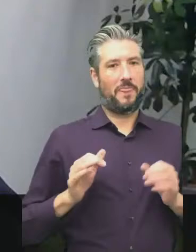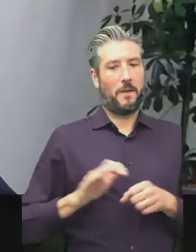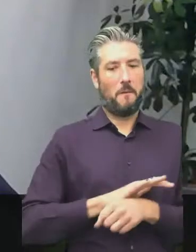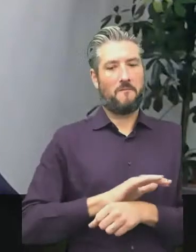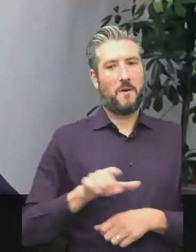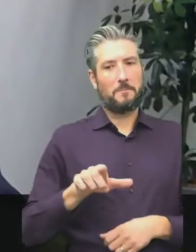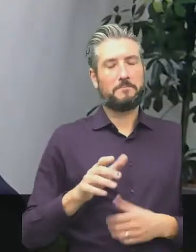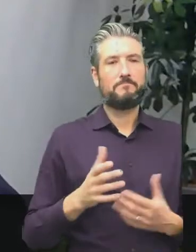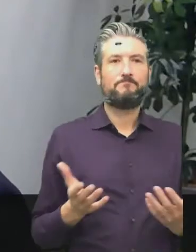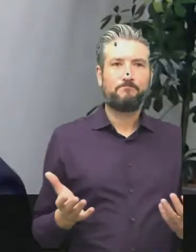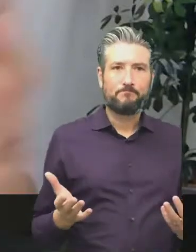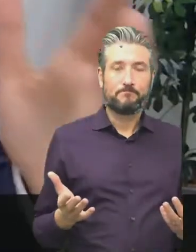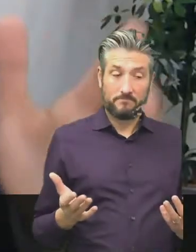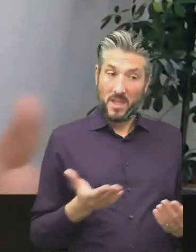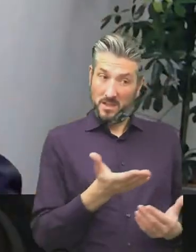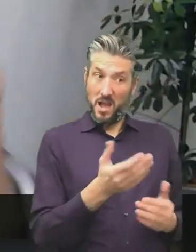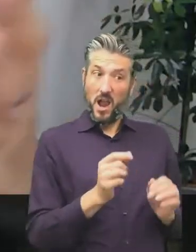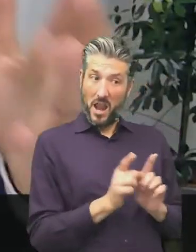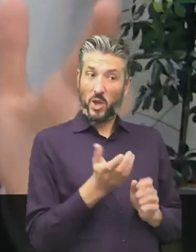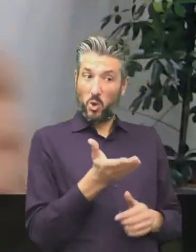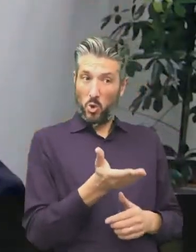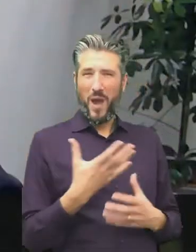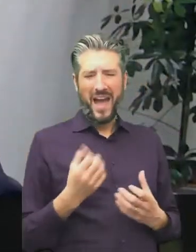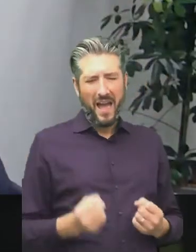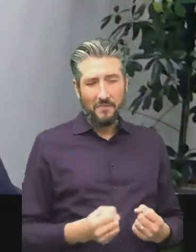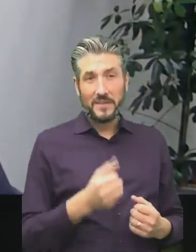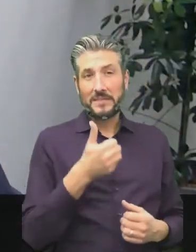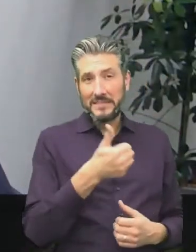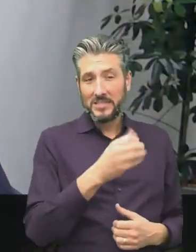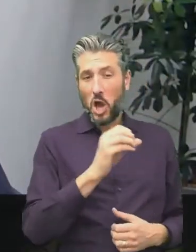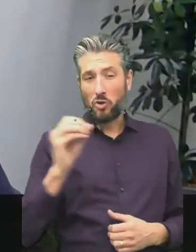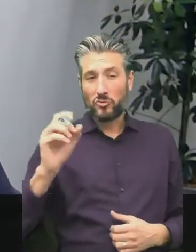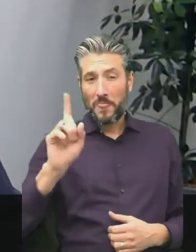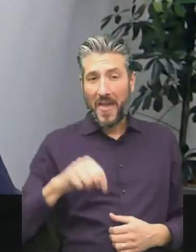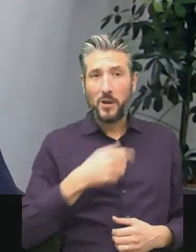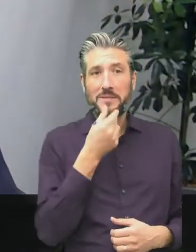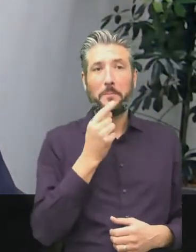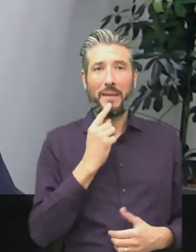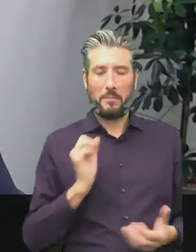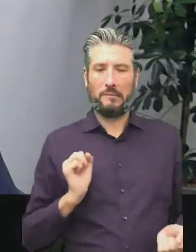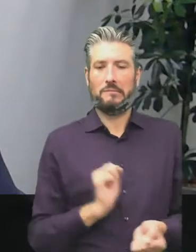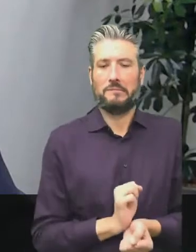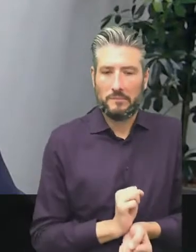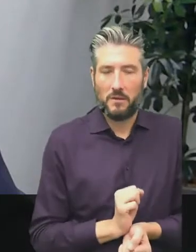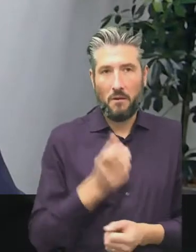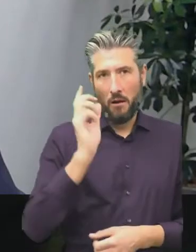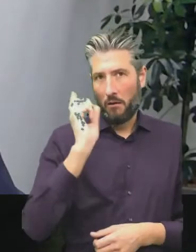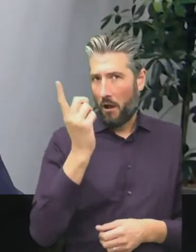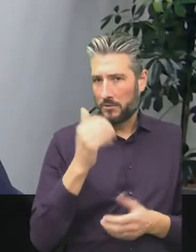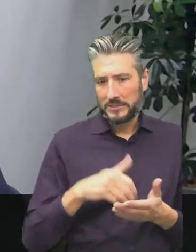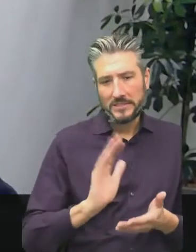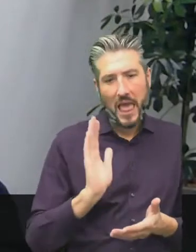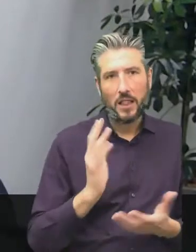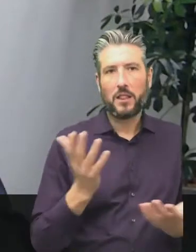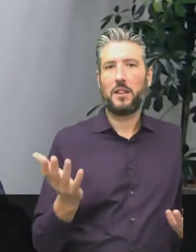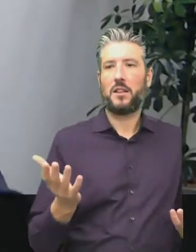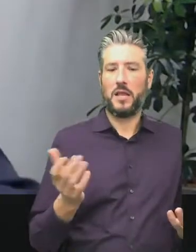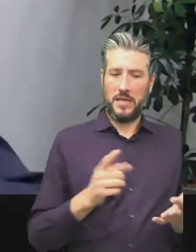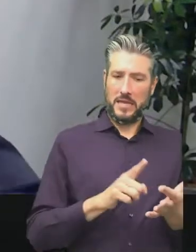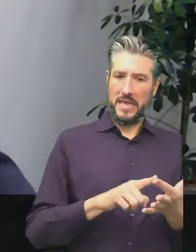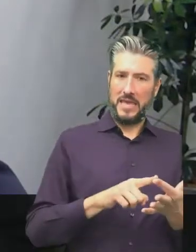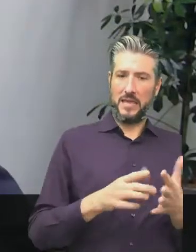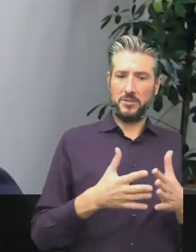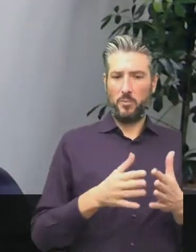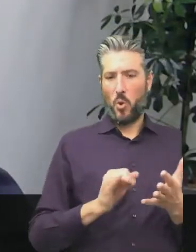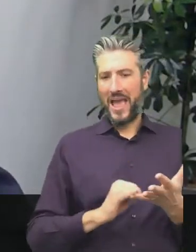Kim, like you, who are stuck in homes they can't sell because you can't get the EWS1 form. So